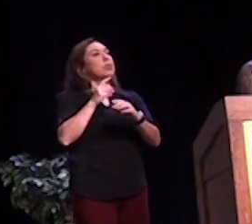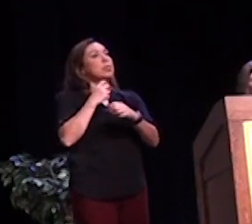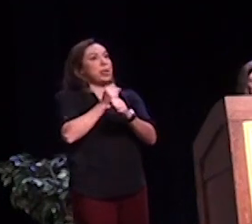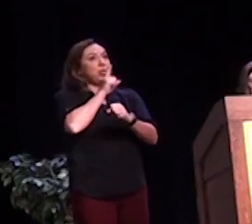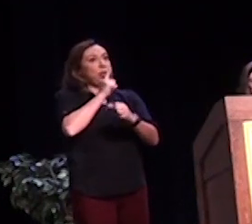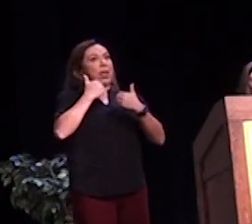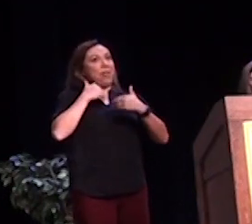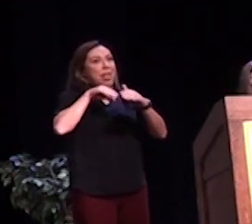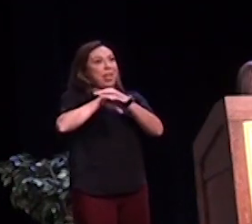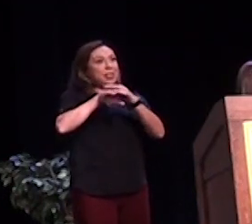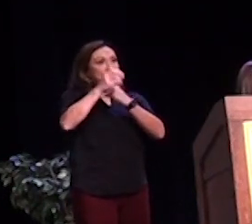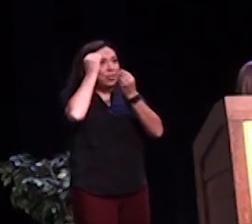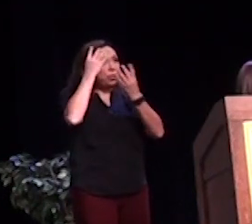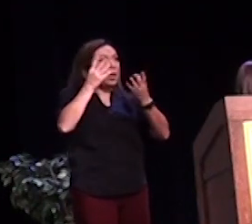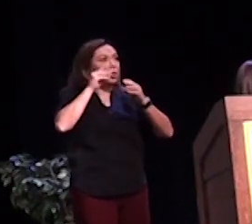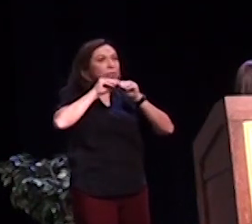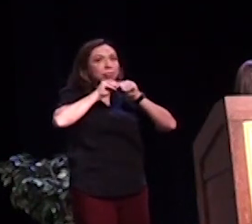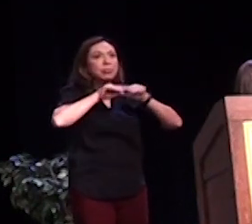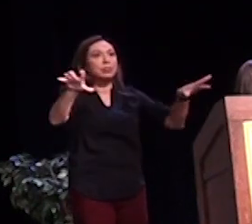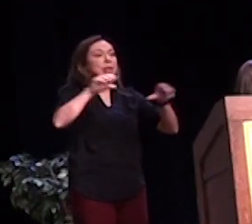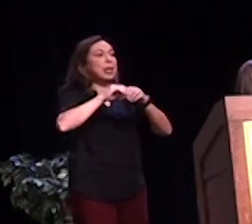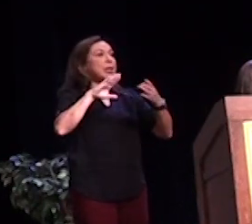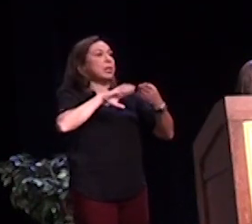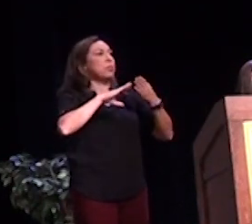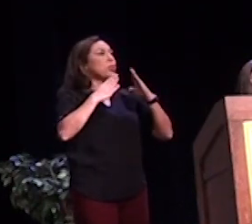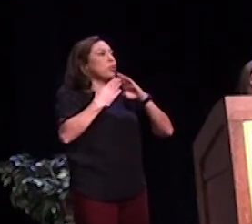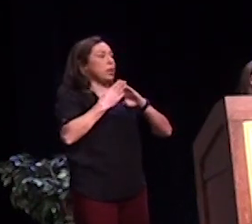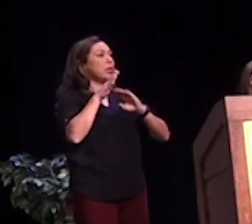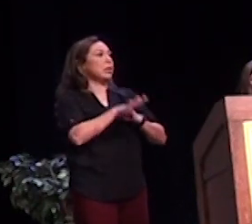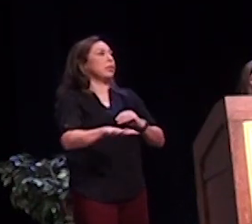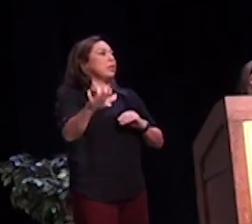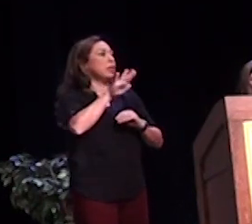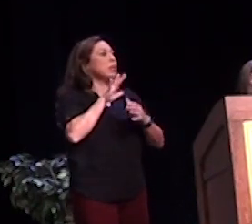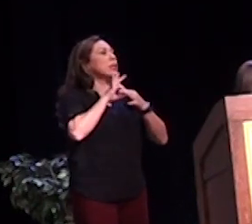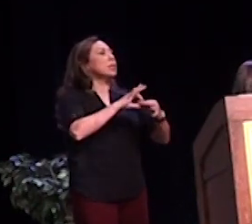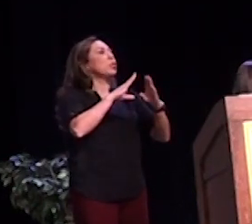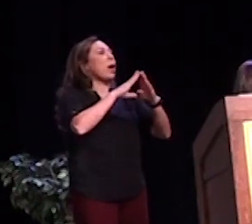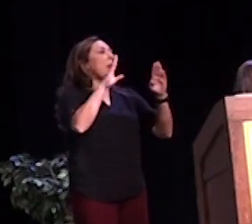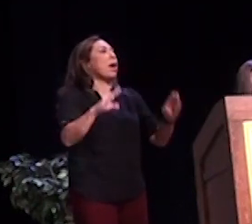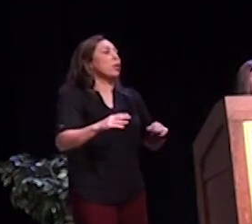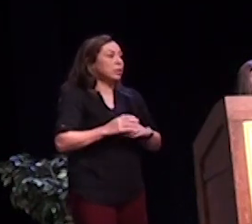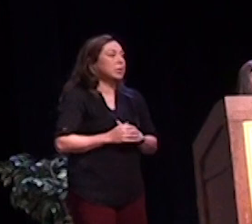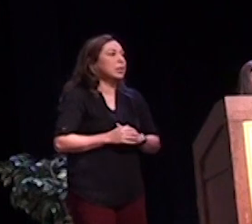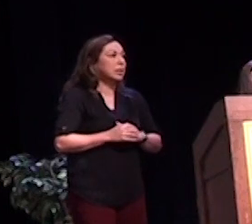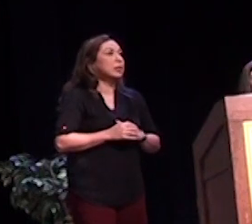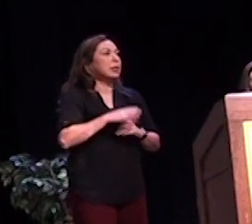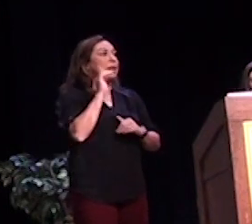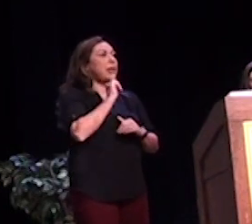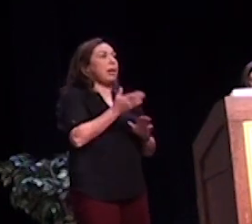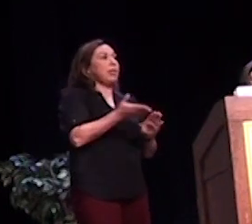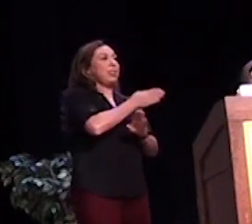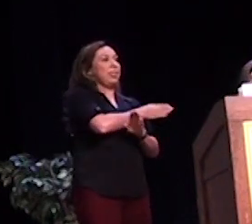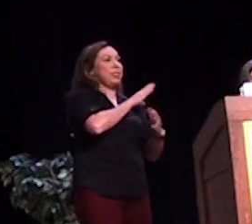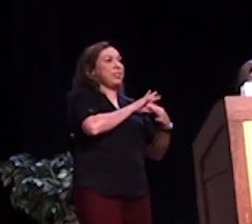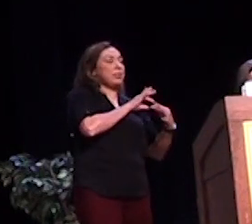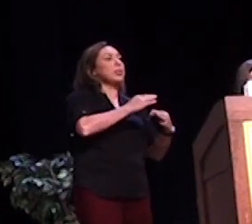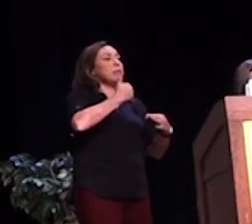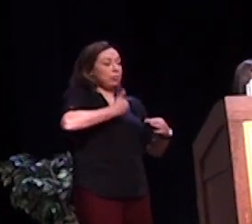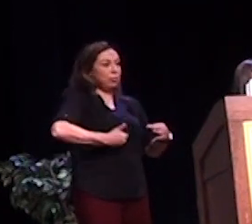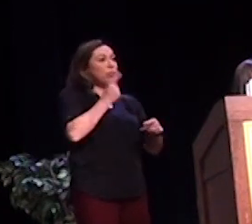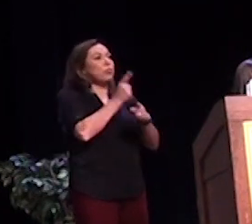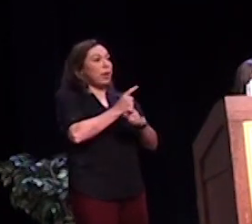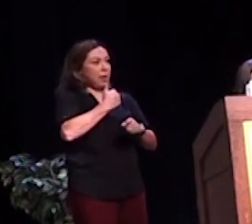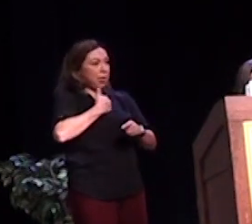to information in a community-centered space about housing. As Siboney mentioned, I am the Director of the Neighborhood